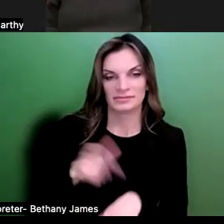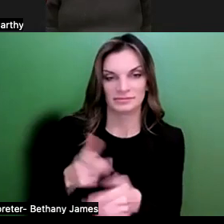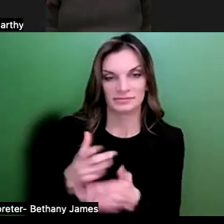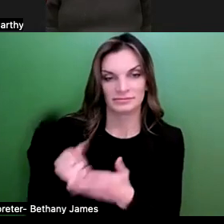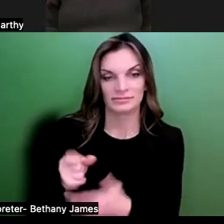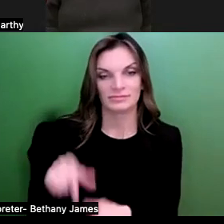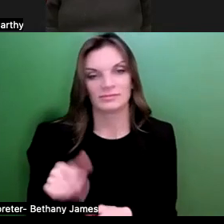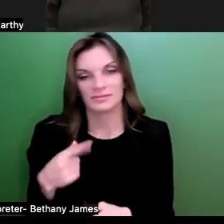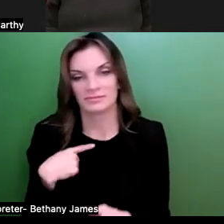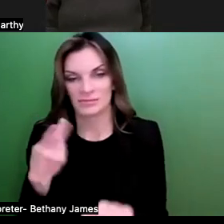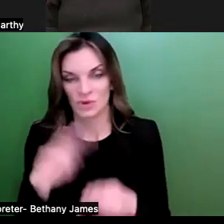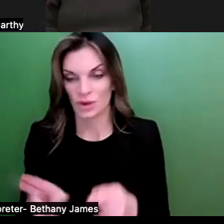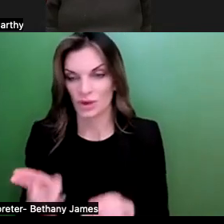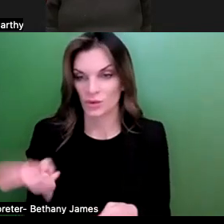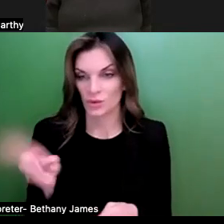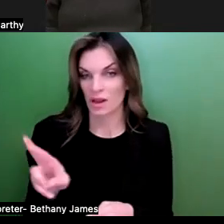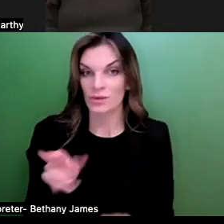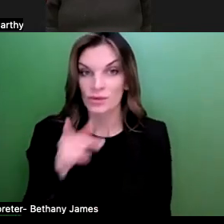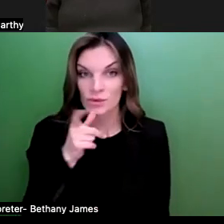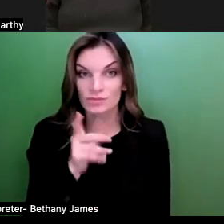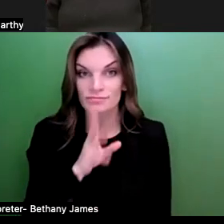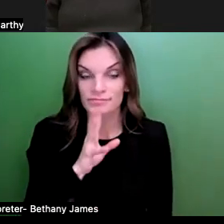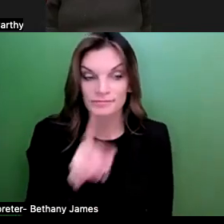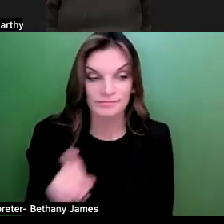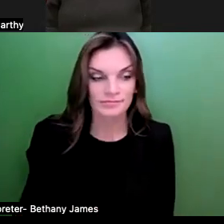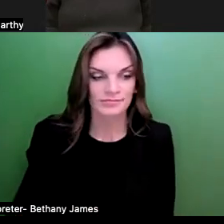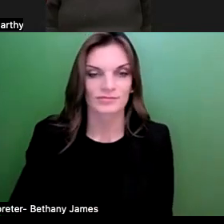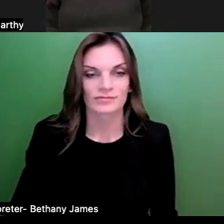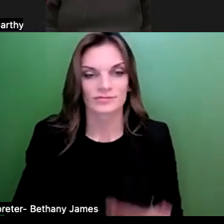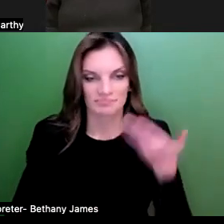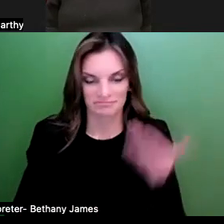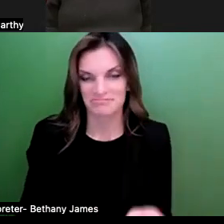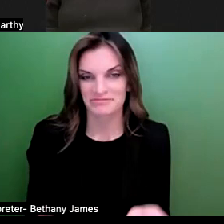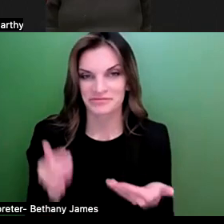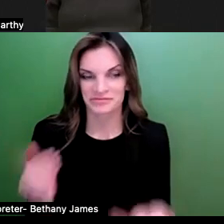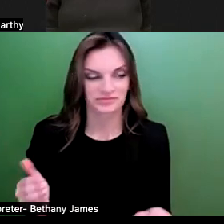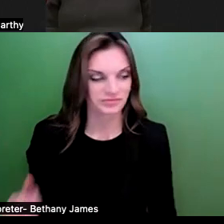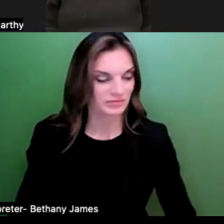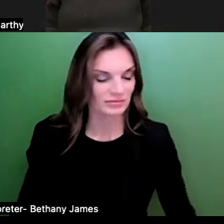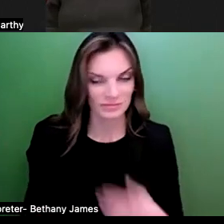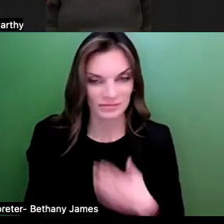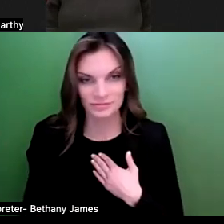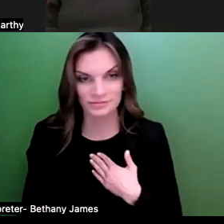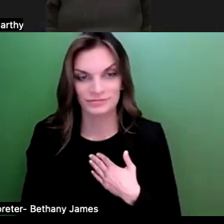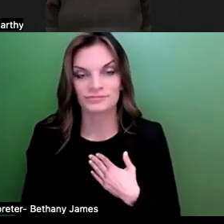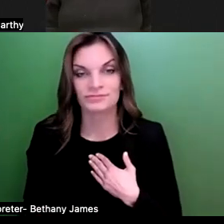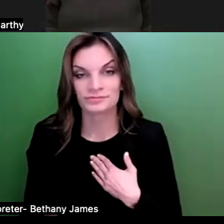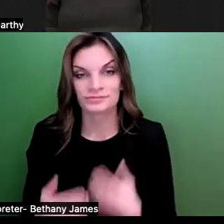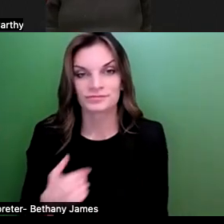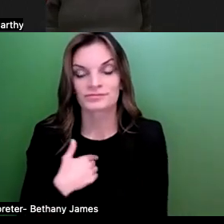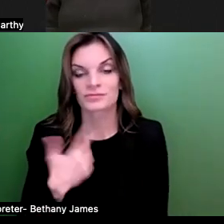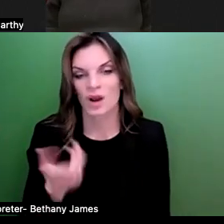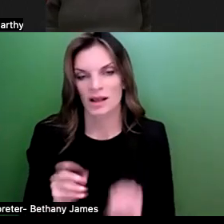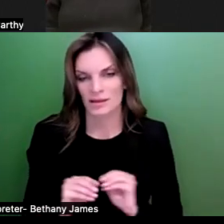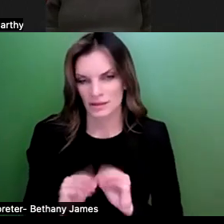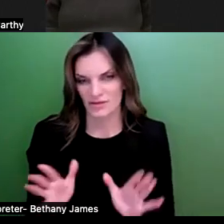a quick rebuttal. Who is that speaking? I can't. Oh, there you are. Okay. Yeah, Go no, ahead. I just want to